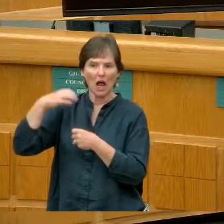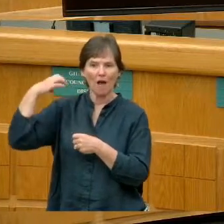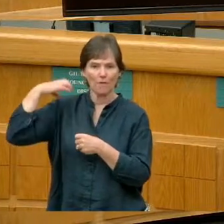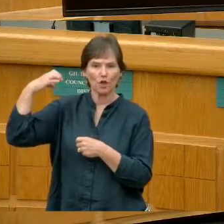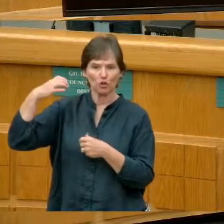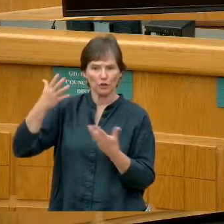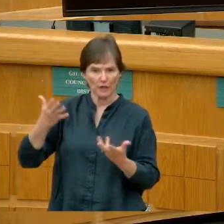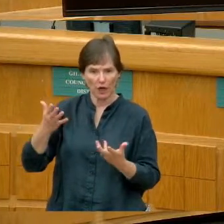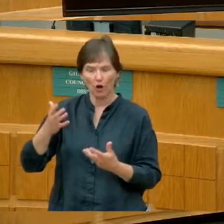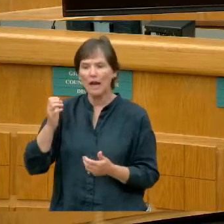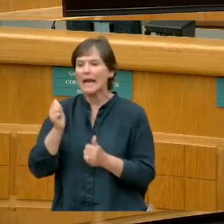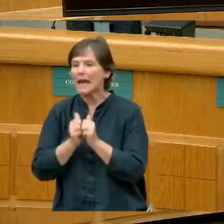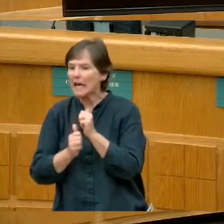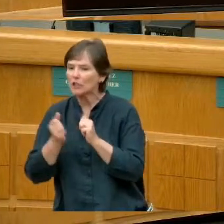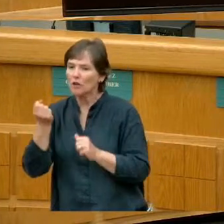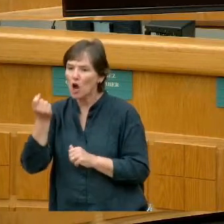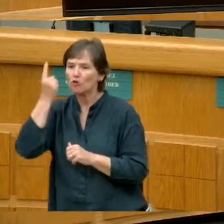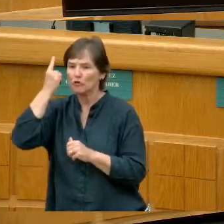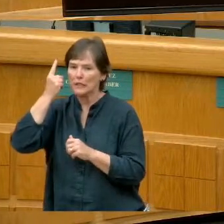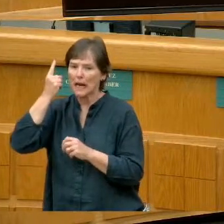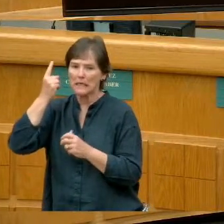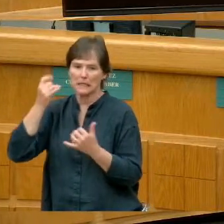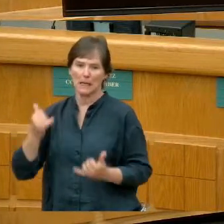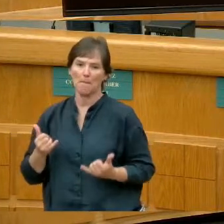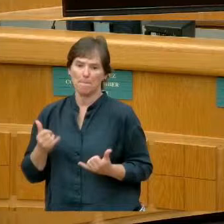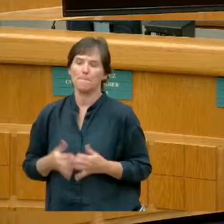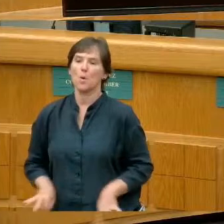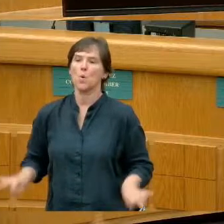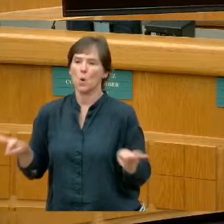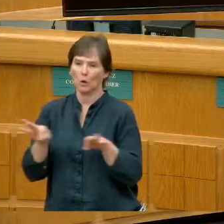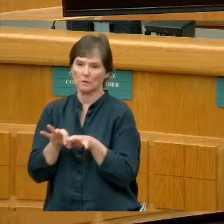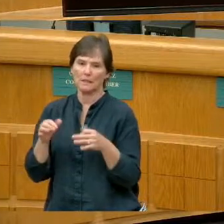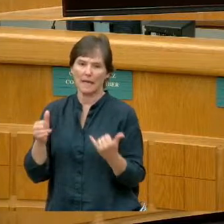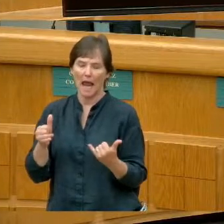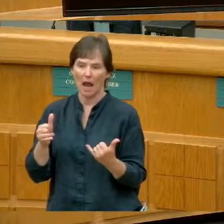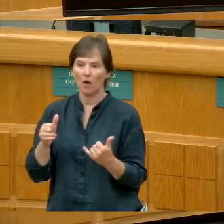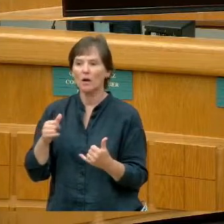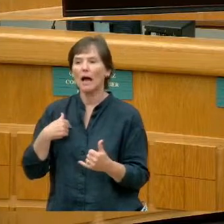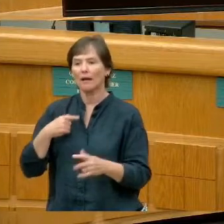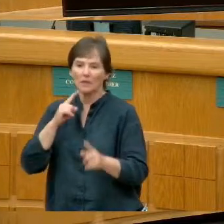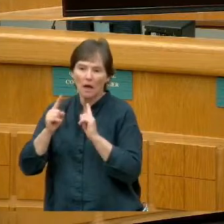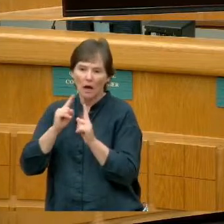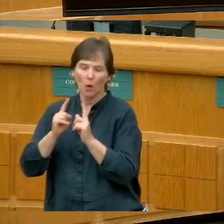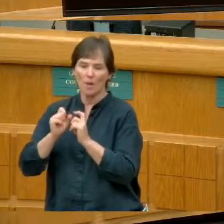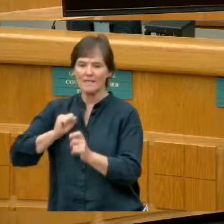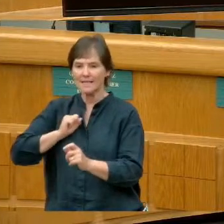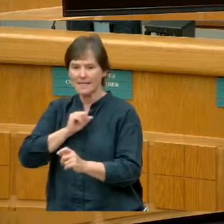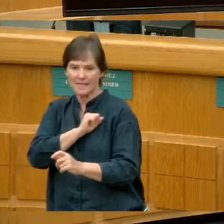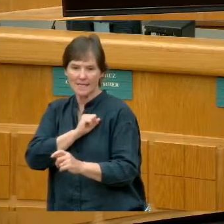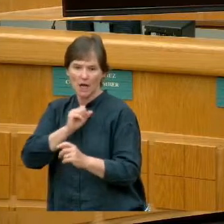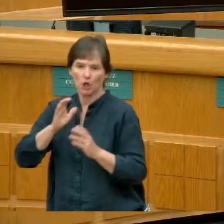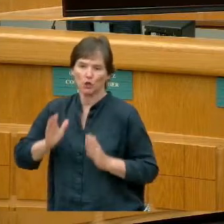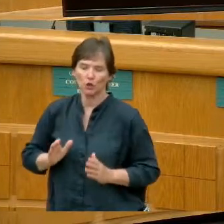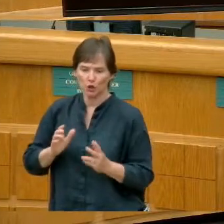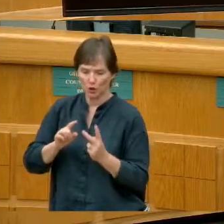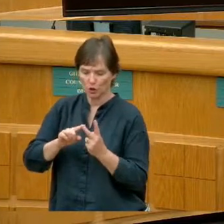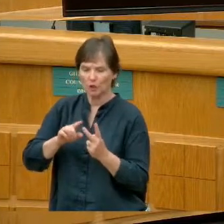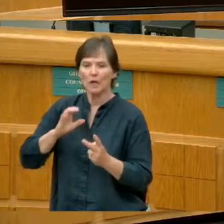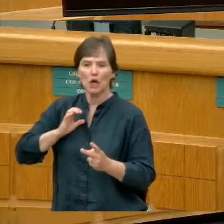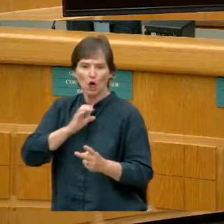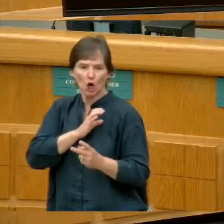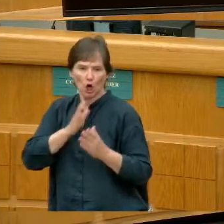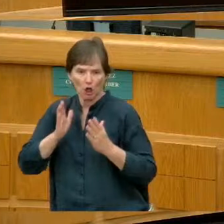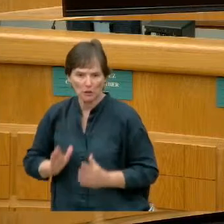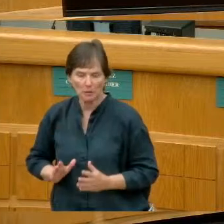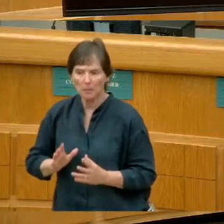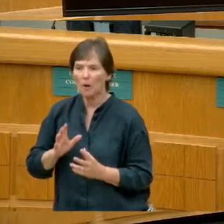the phone all day with senators and congressmen and other electeds, and I'm grateful for